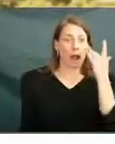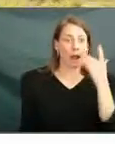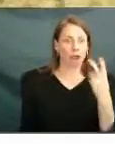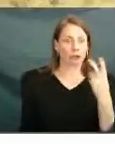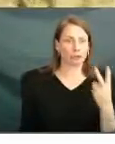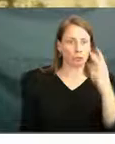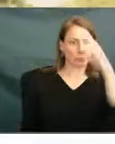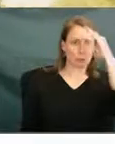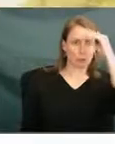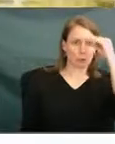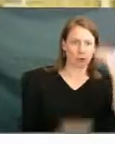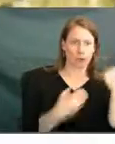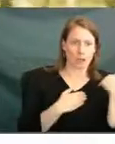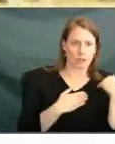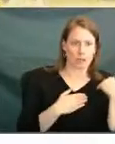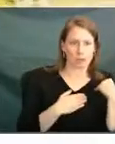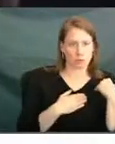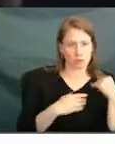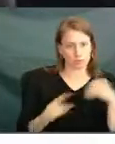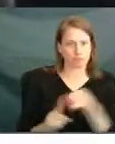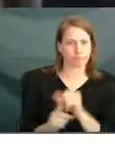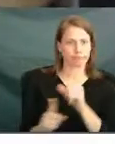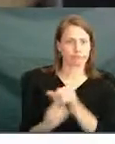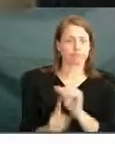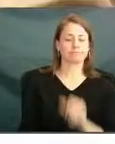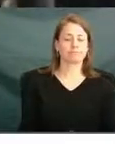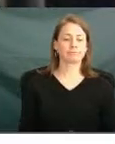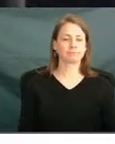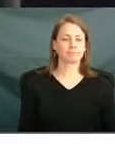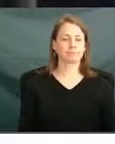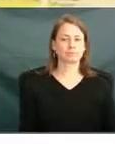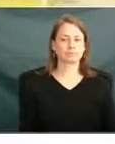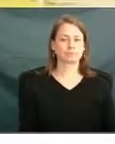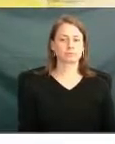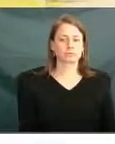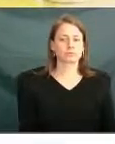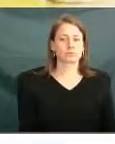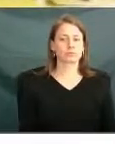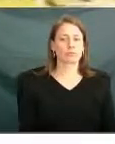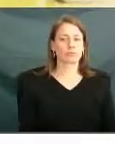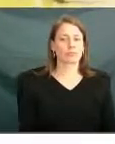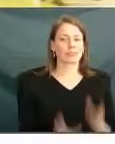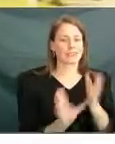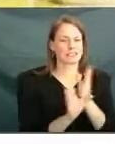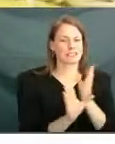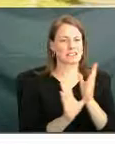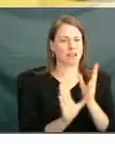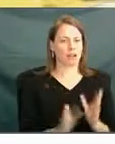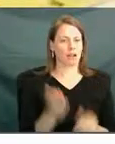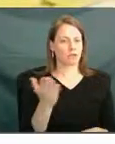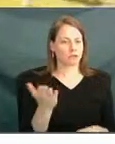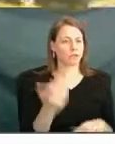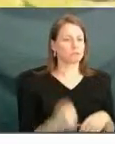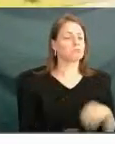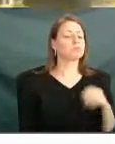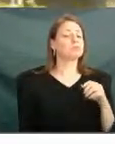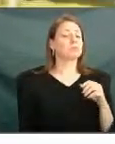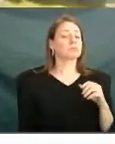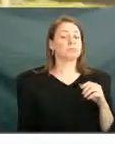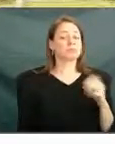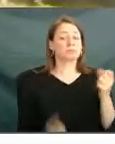the night had come some snow, so a lot of children were out playing in the first